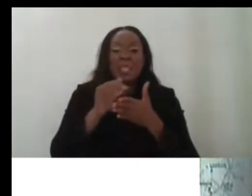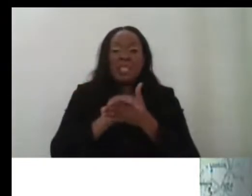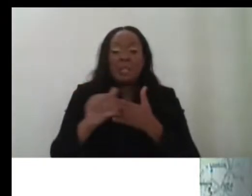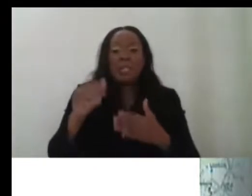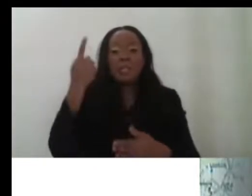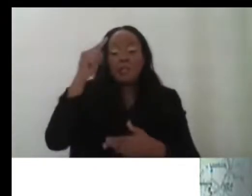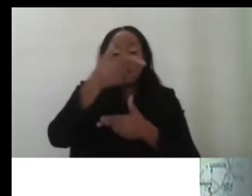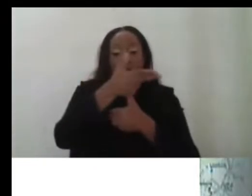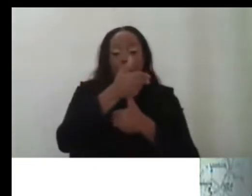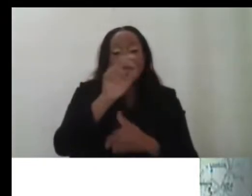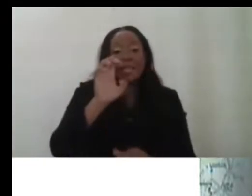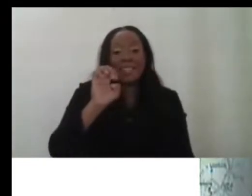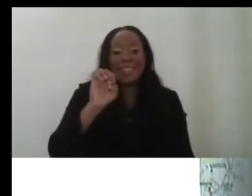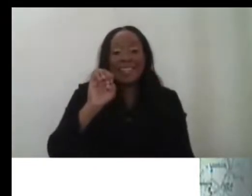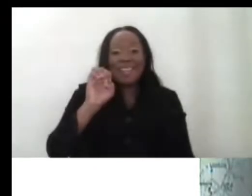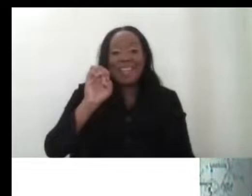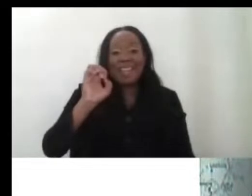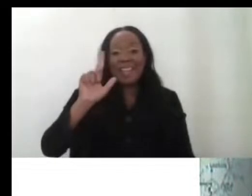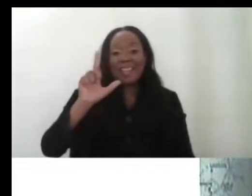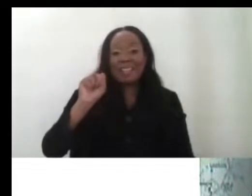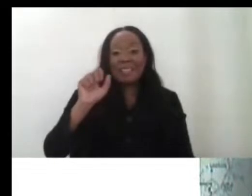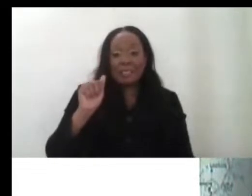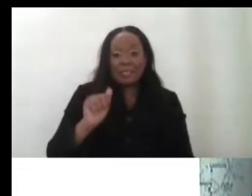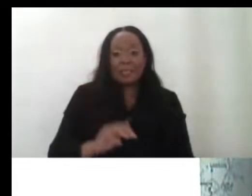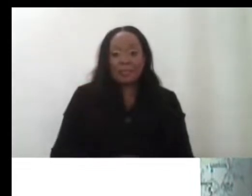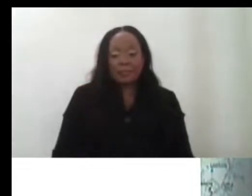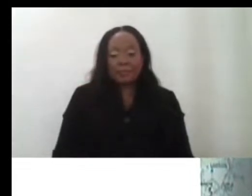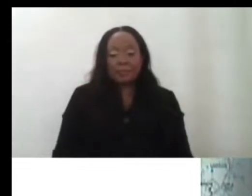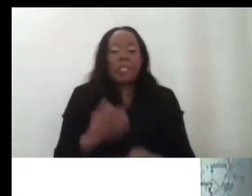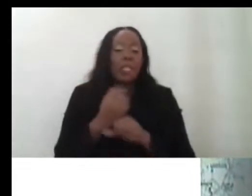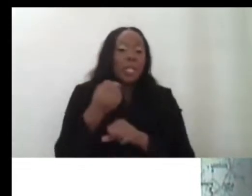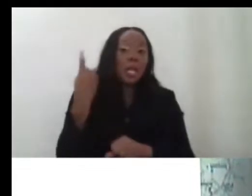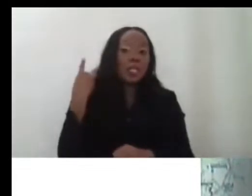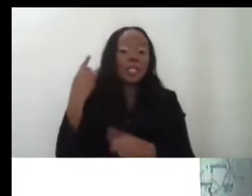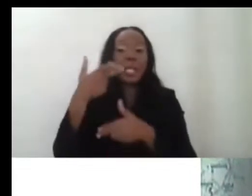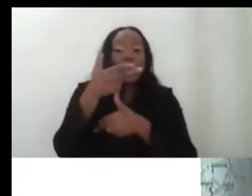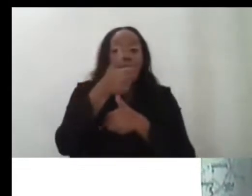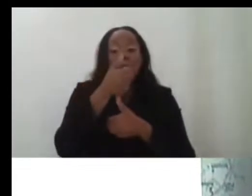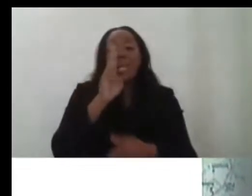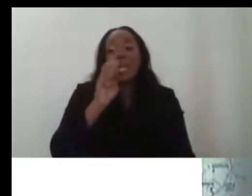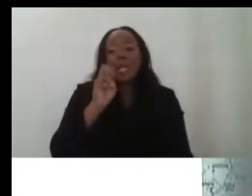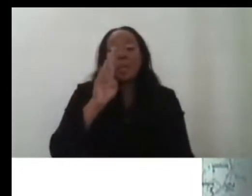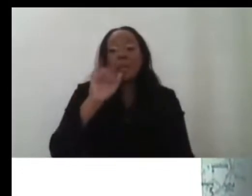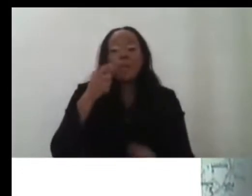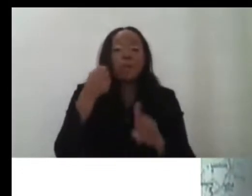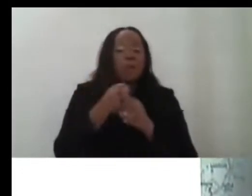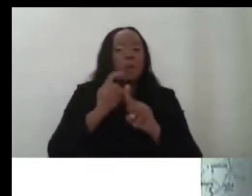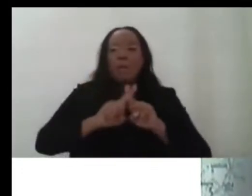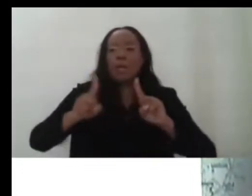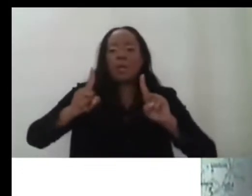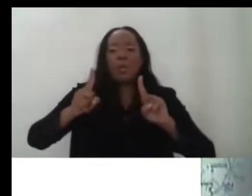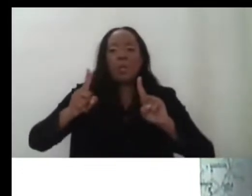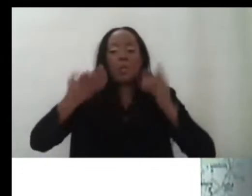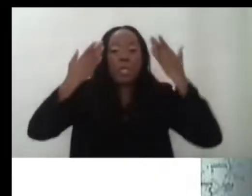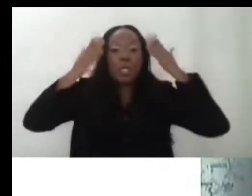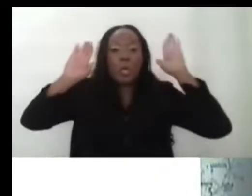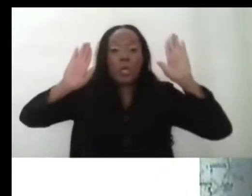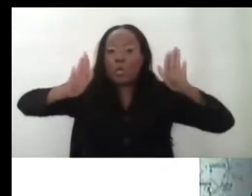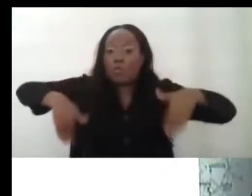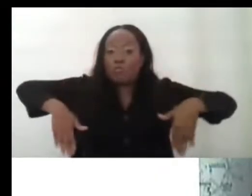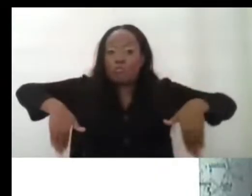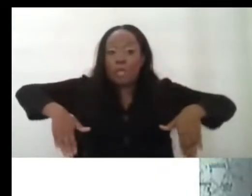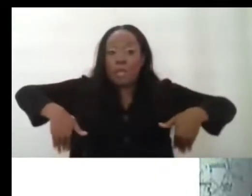Beryl, and we don't have those numbers yet, but we are expecting the numbers to be just as high and we are still being updated